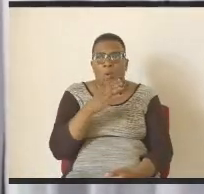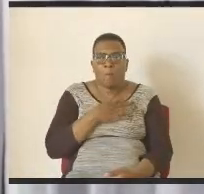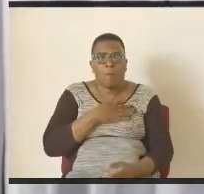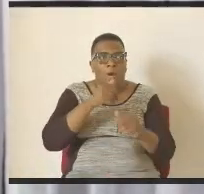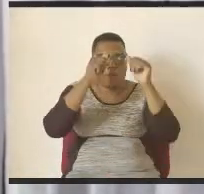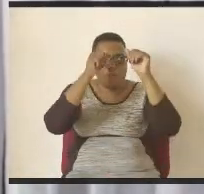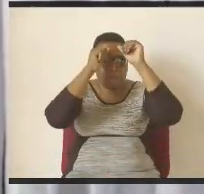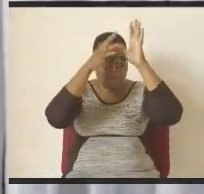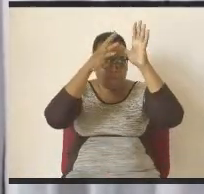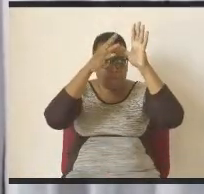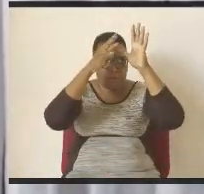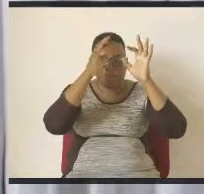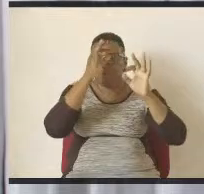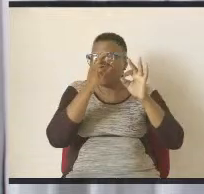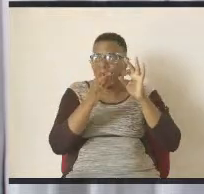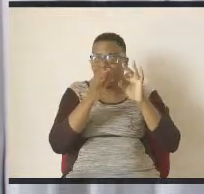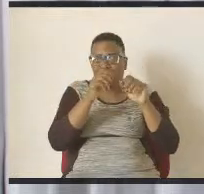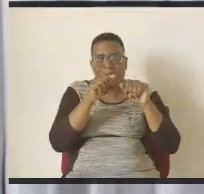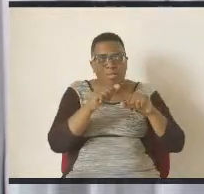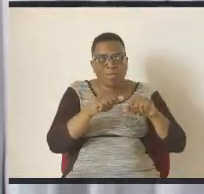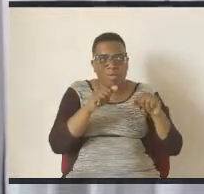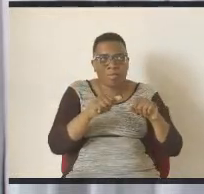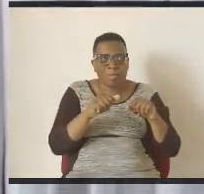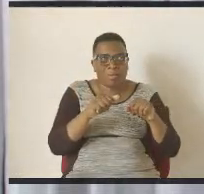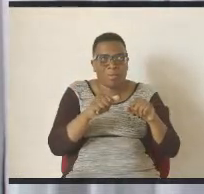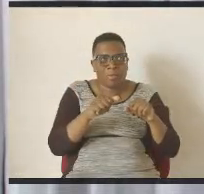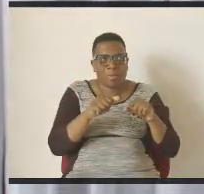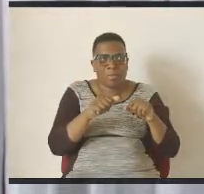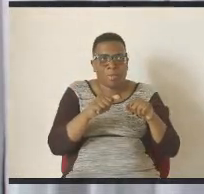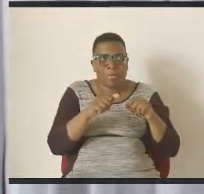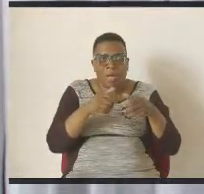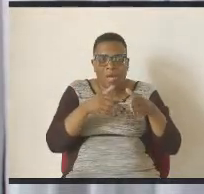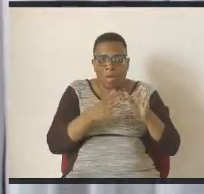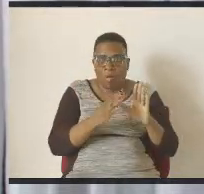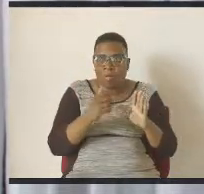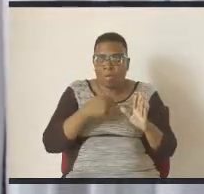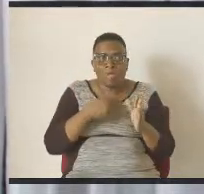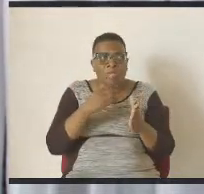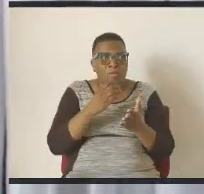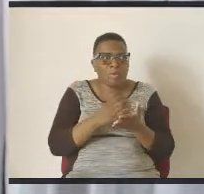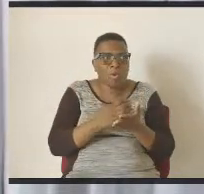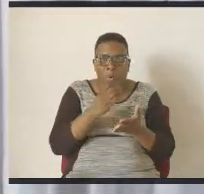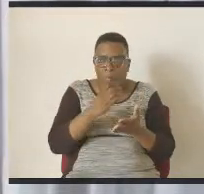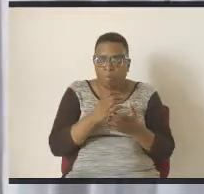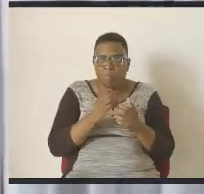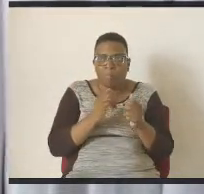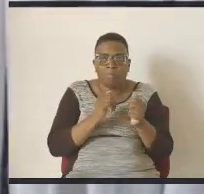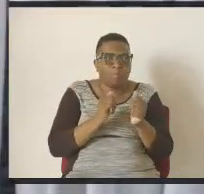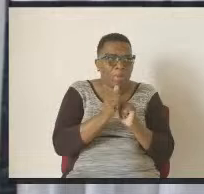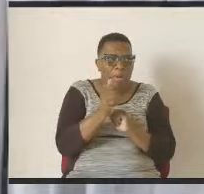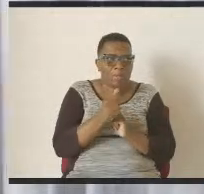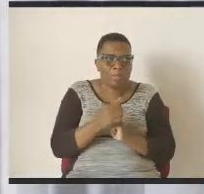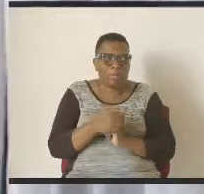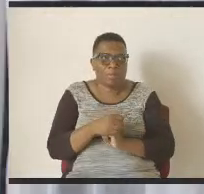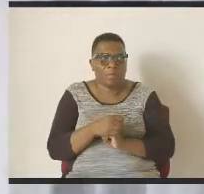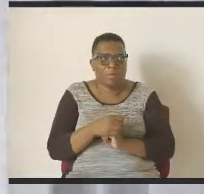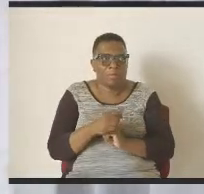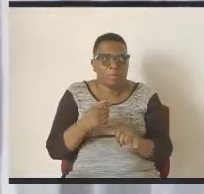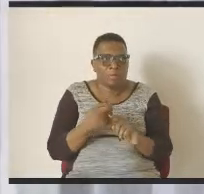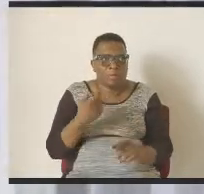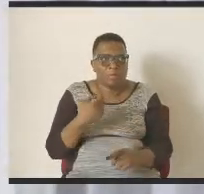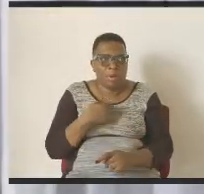Father, if it is possible, let this cup